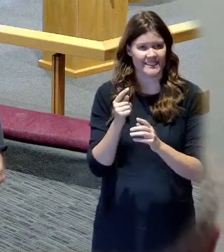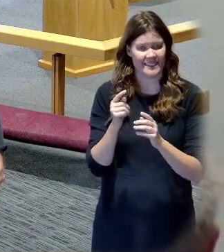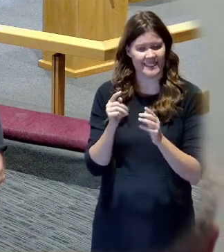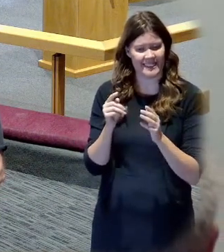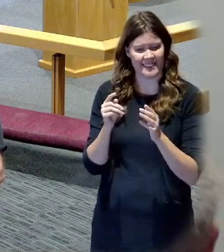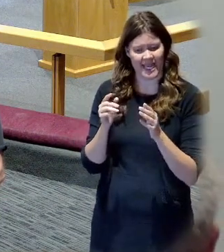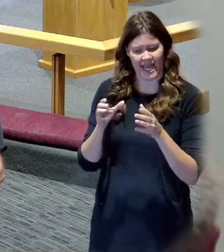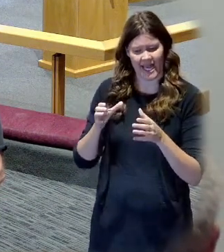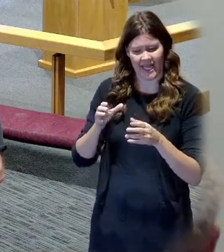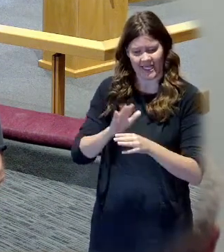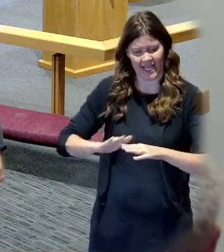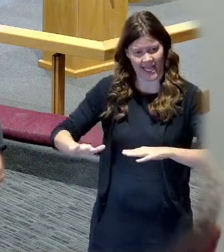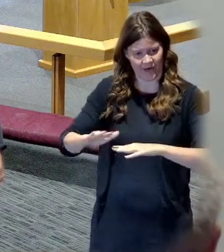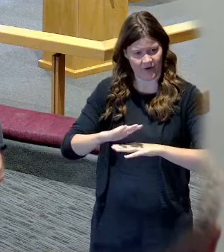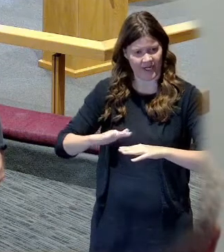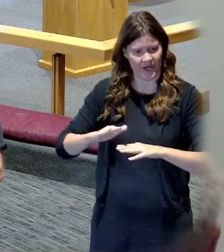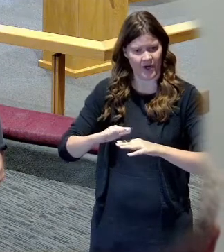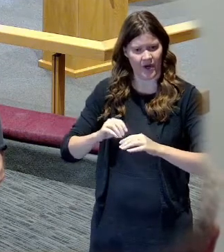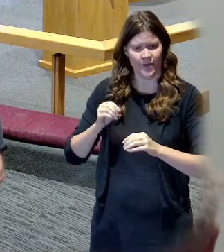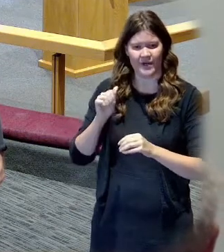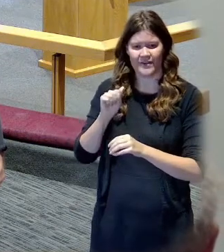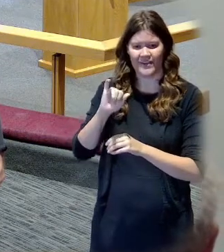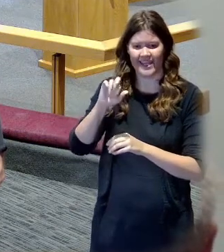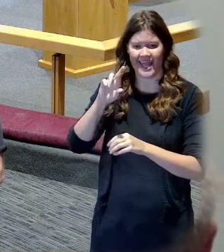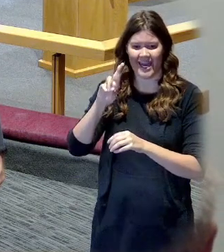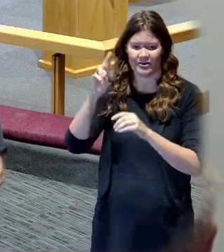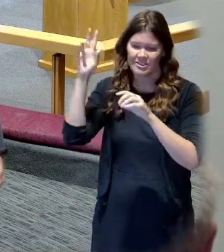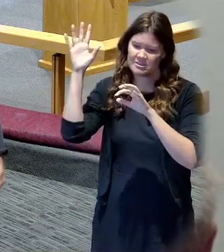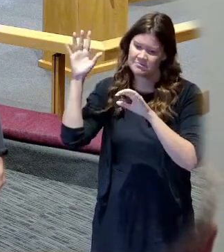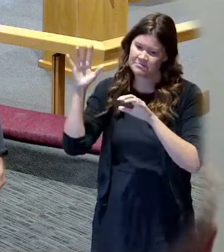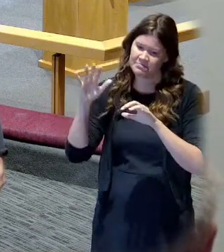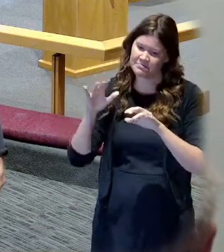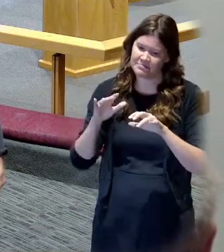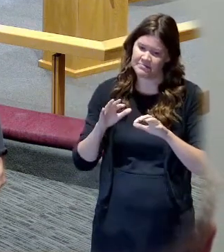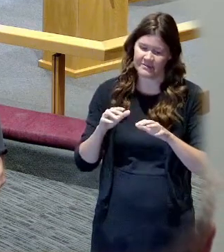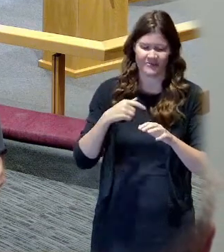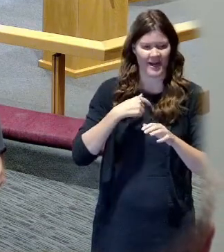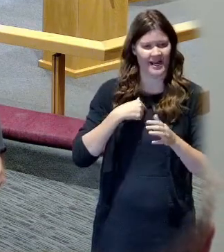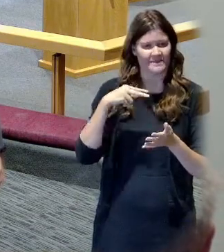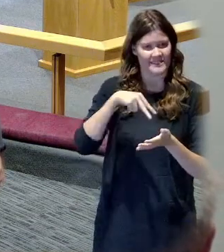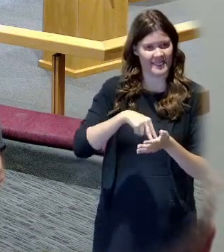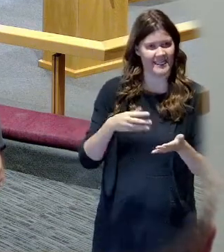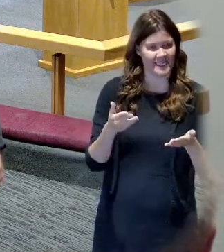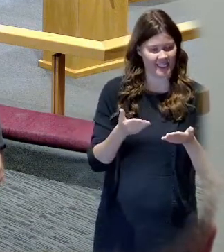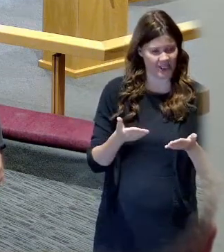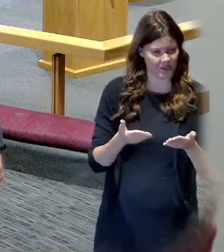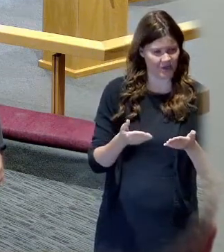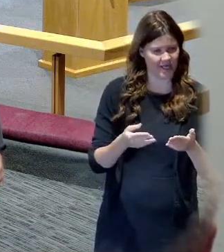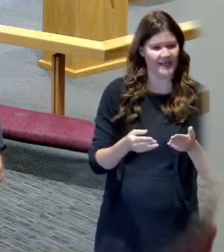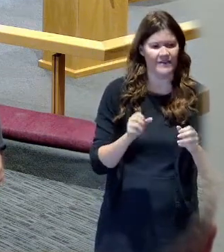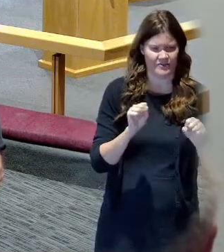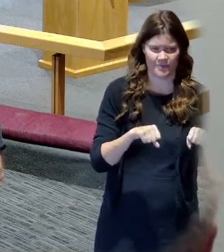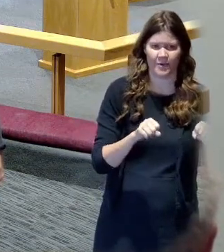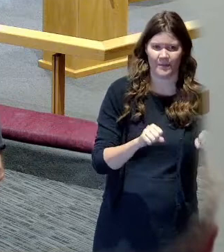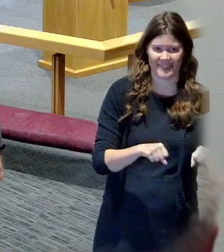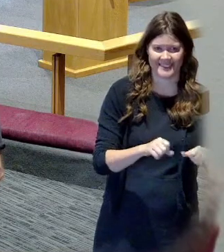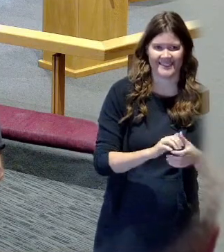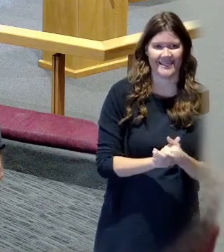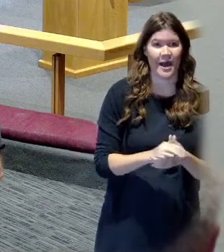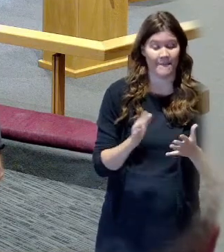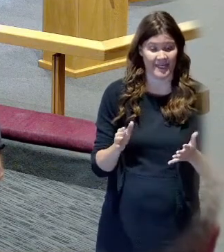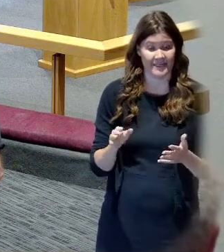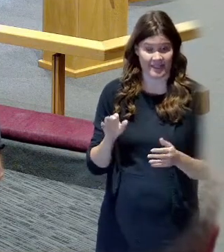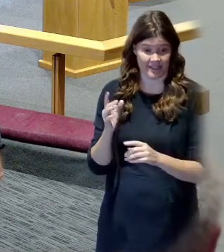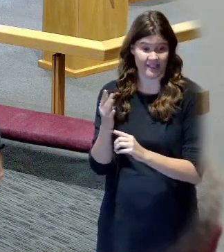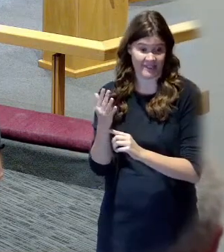cool air comes and hits your pastor in the face. And so if I'm standing over here, there's a reason for it, right? But it is